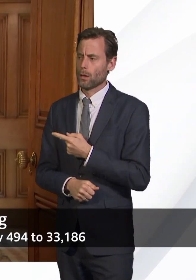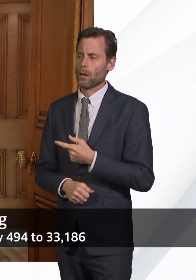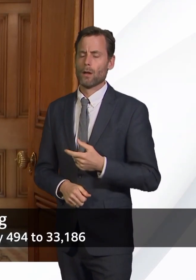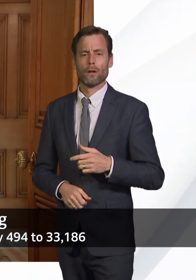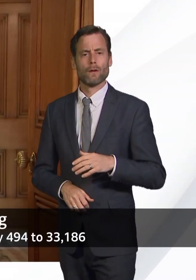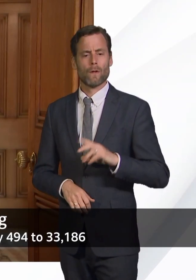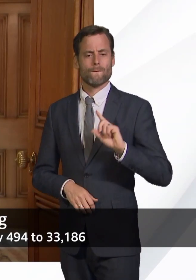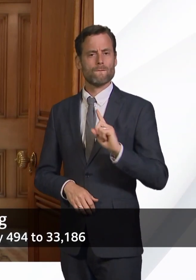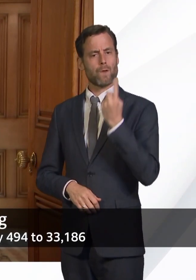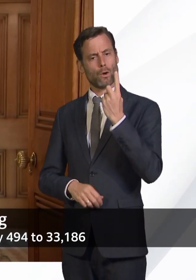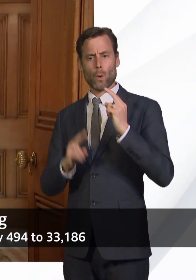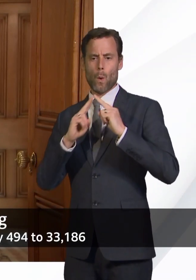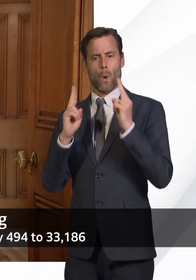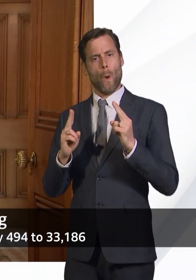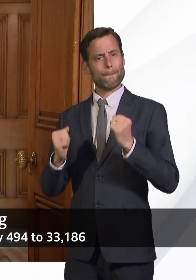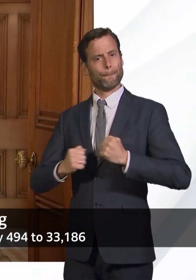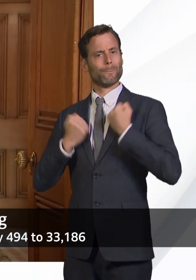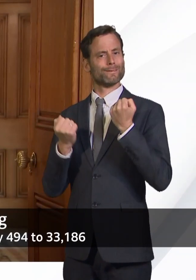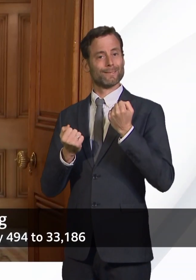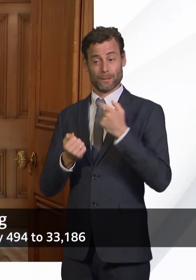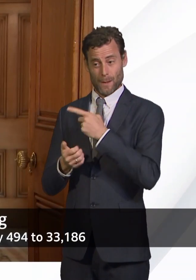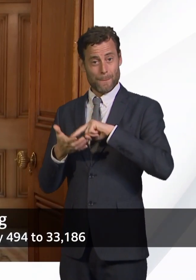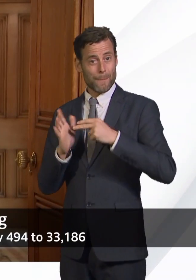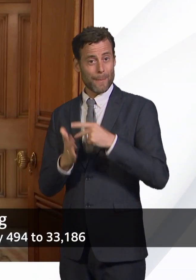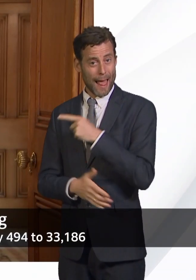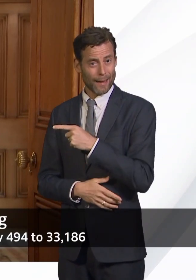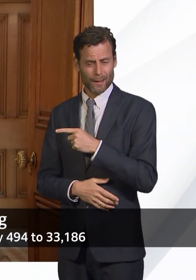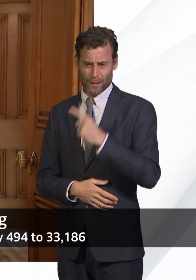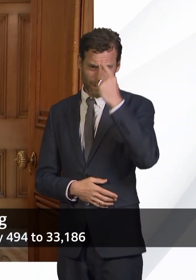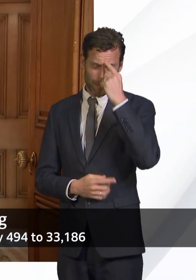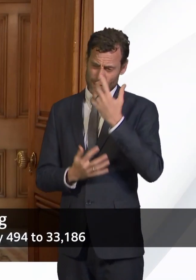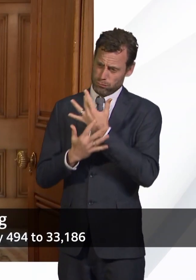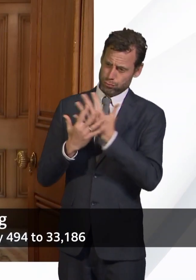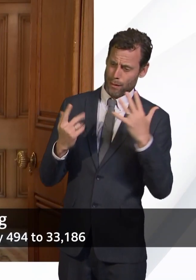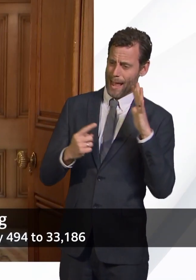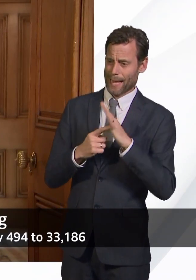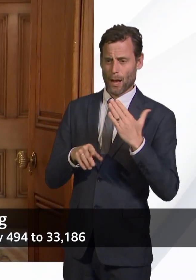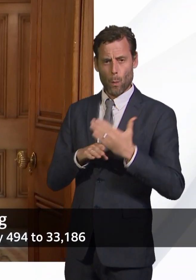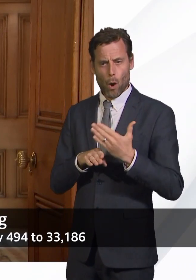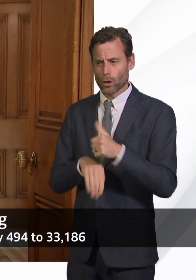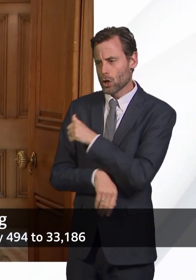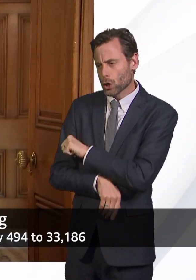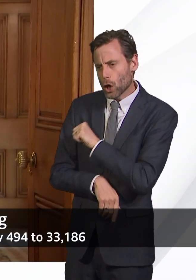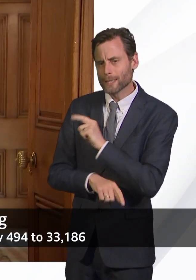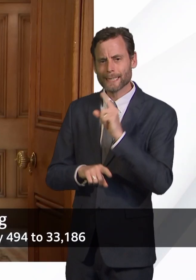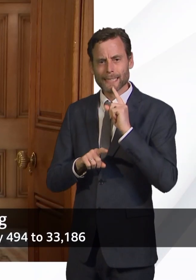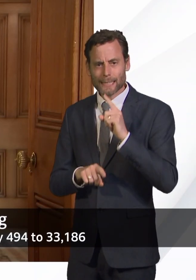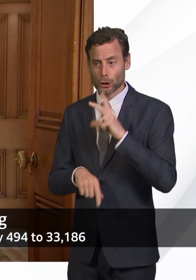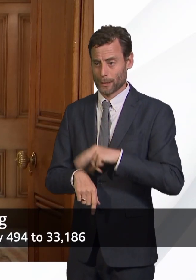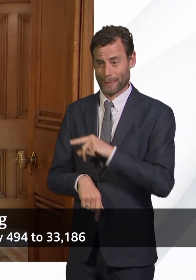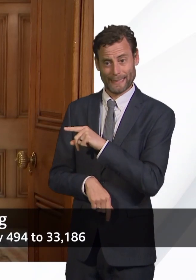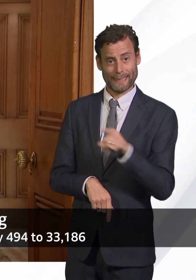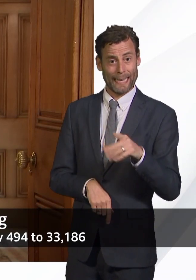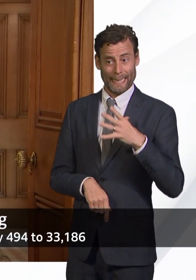with a 30% discount on new homes for key workers, including nurses and teachers and police officers, as